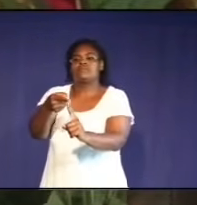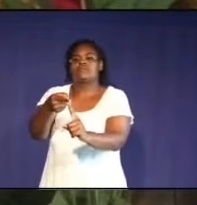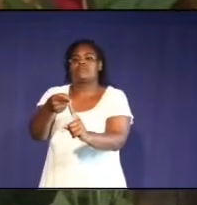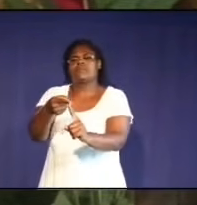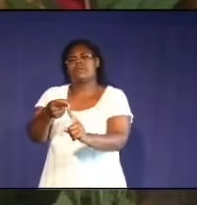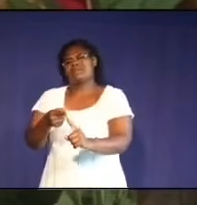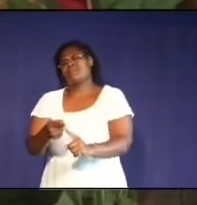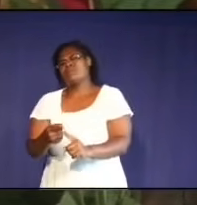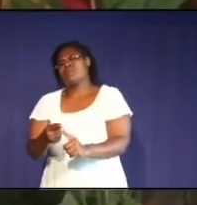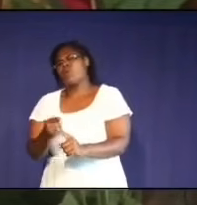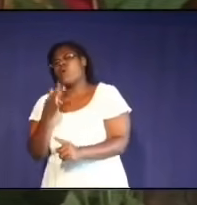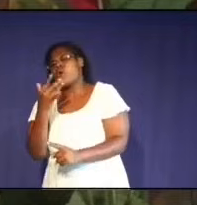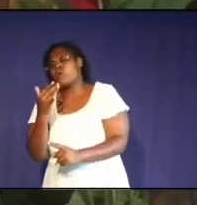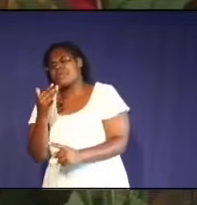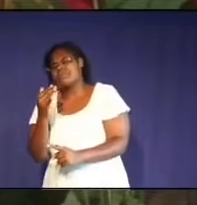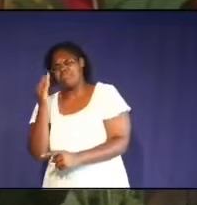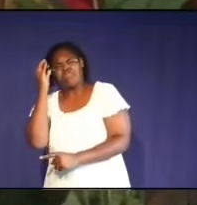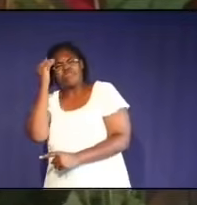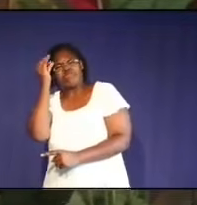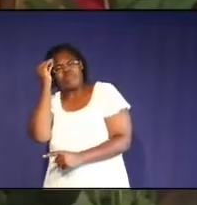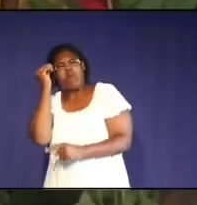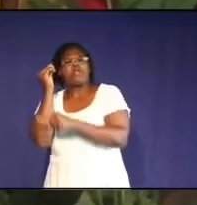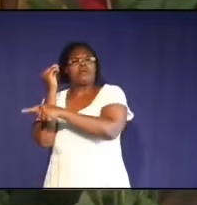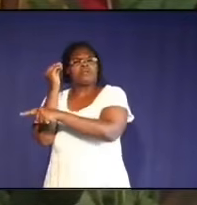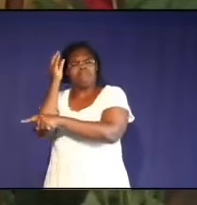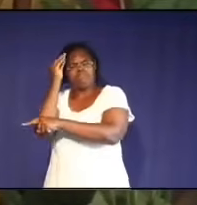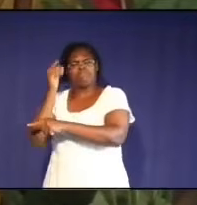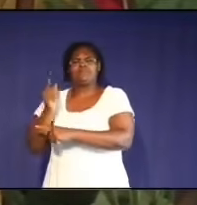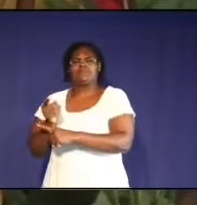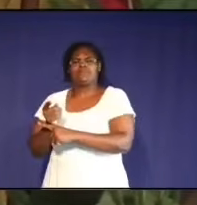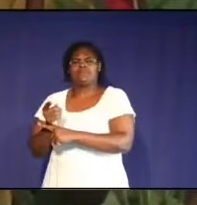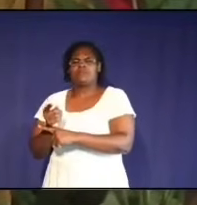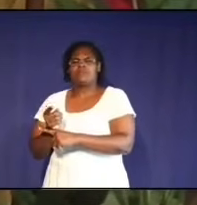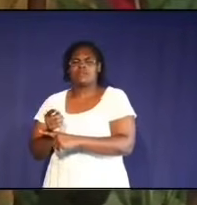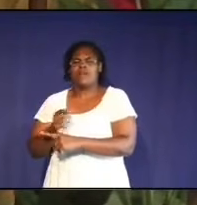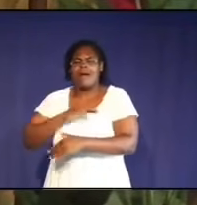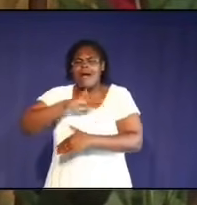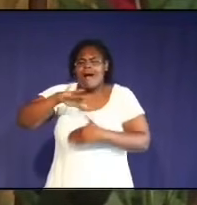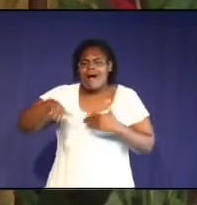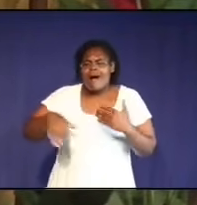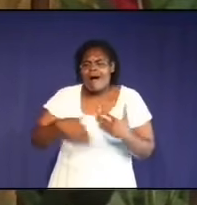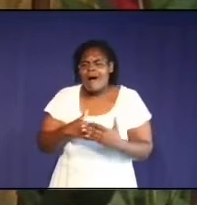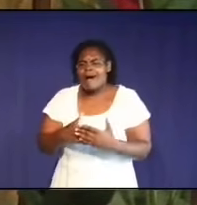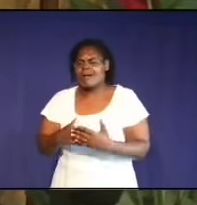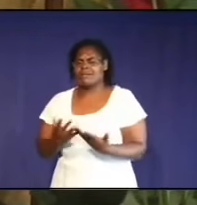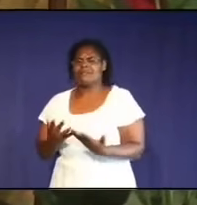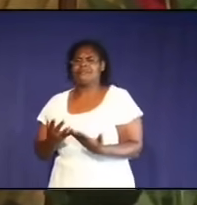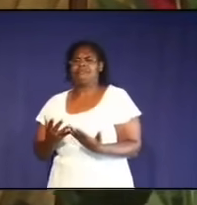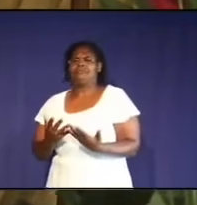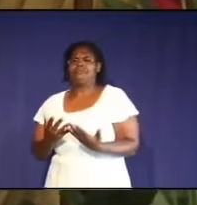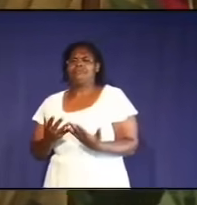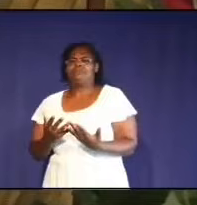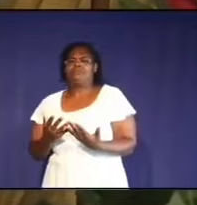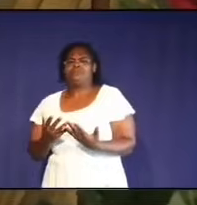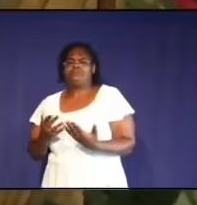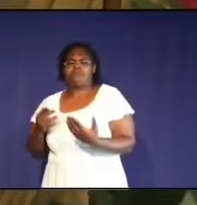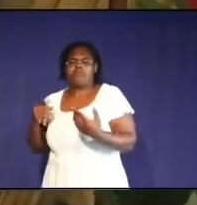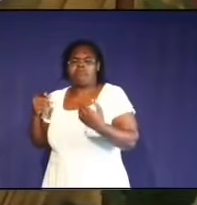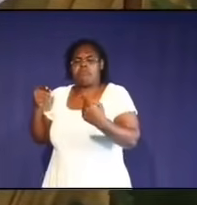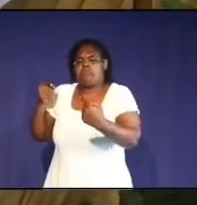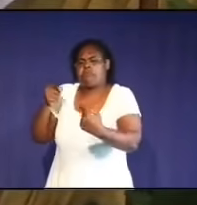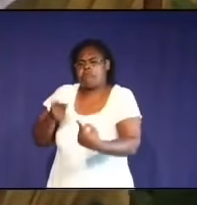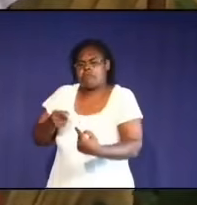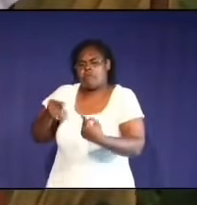that's bothering me. All our strife are not